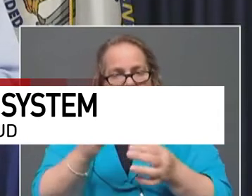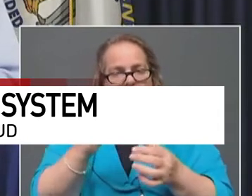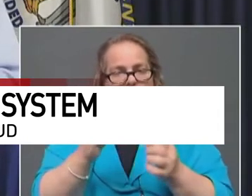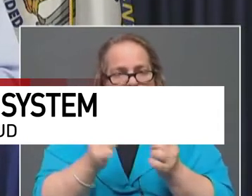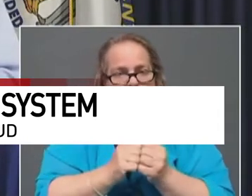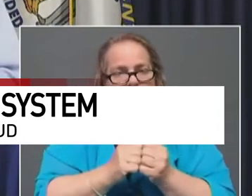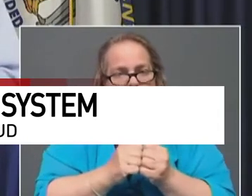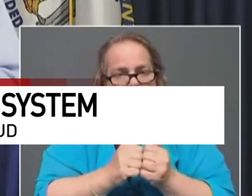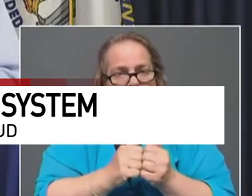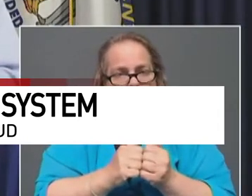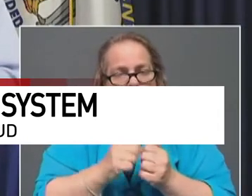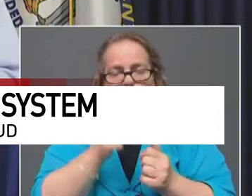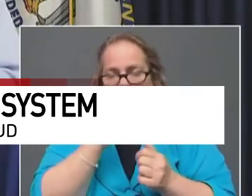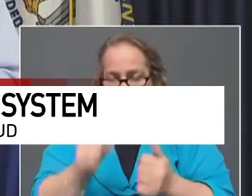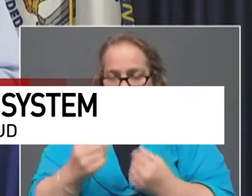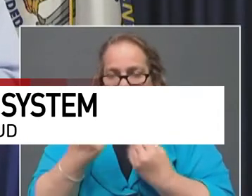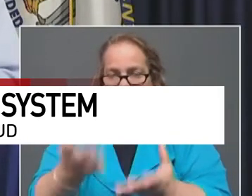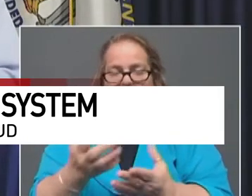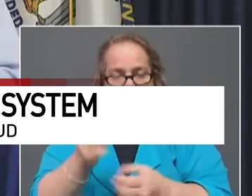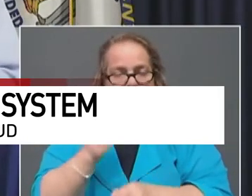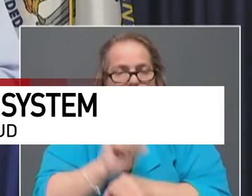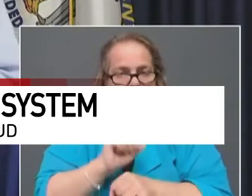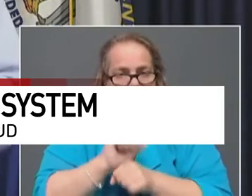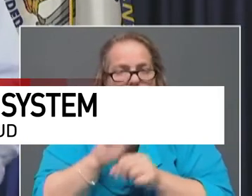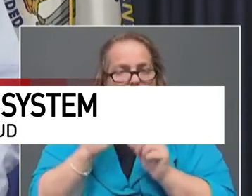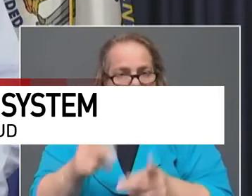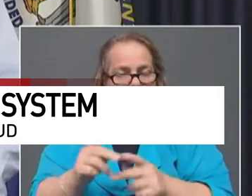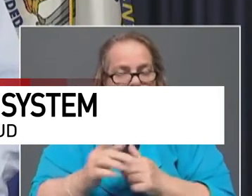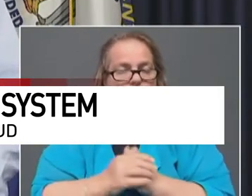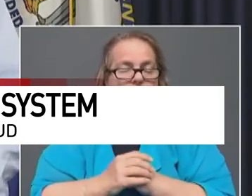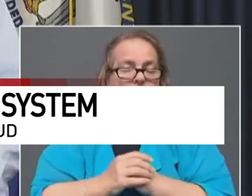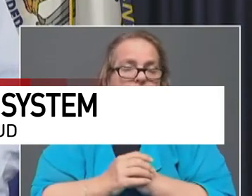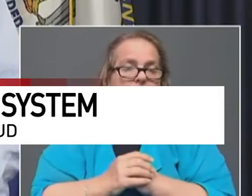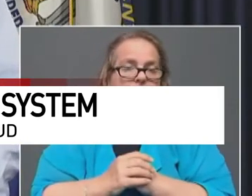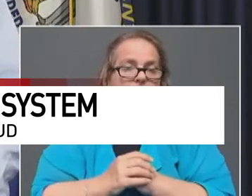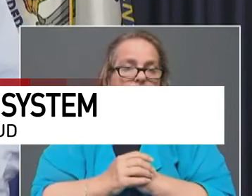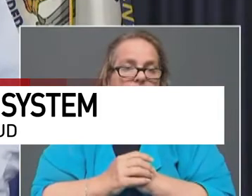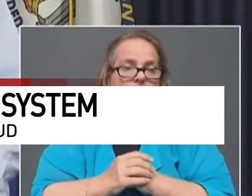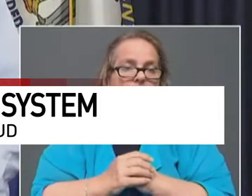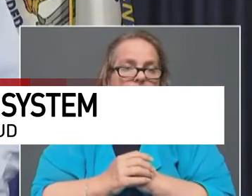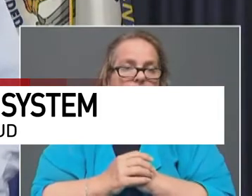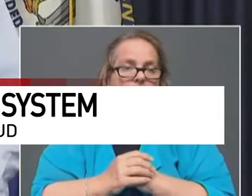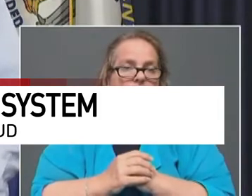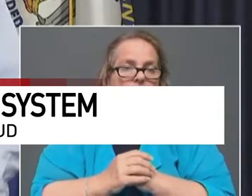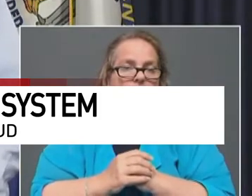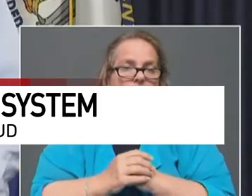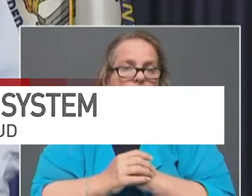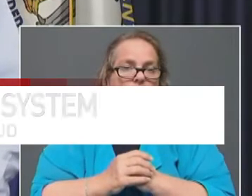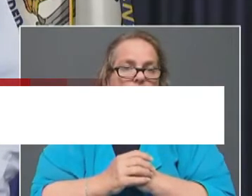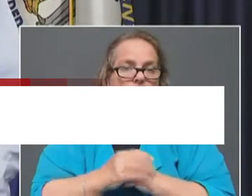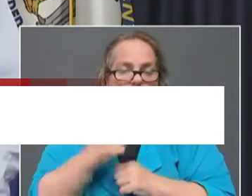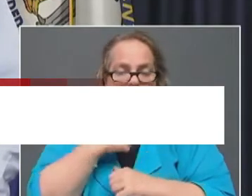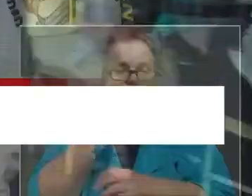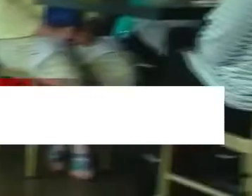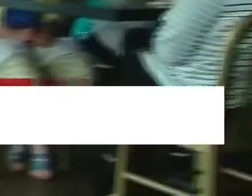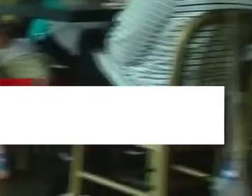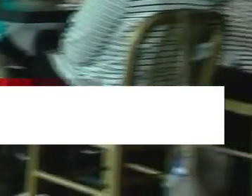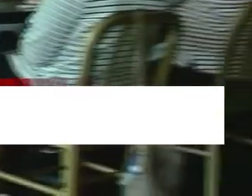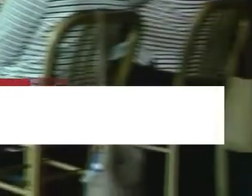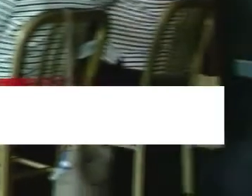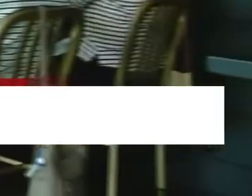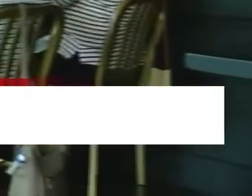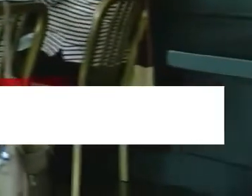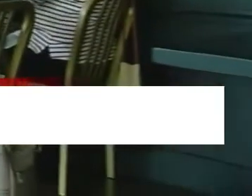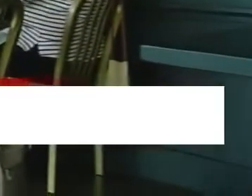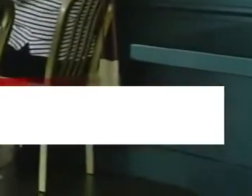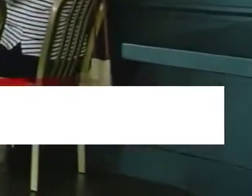to look for work while being on unemployment. We will get an update on that on Thursday. So we